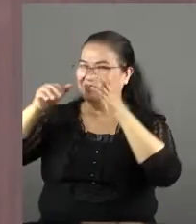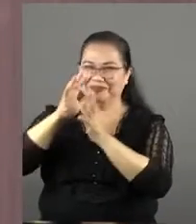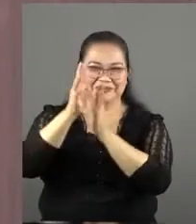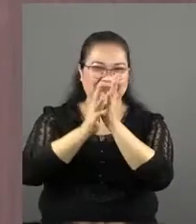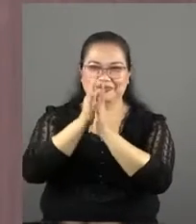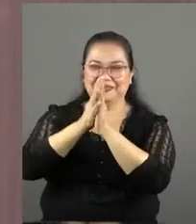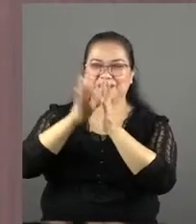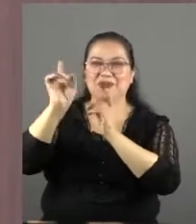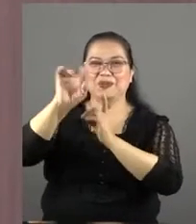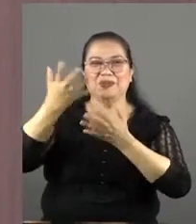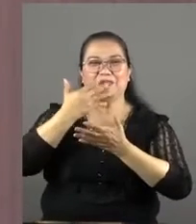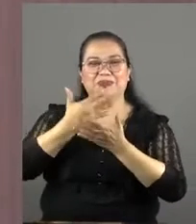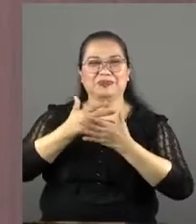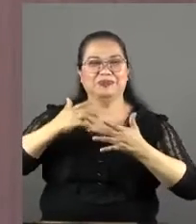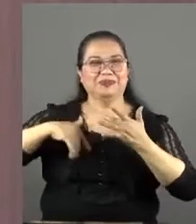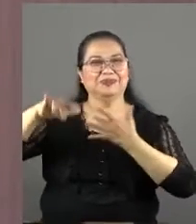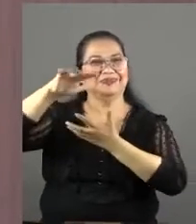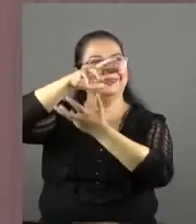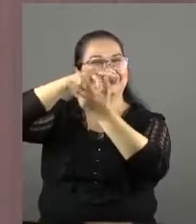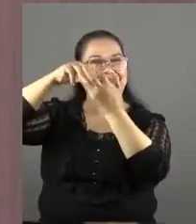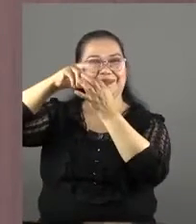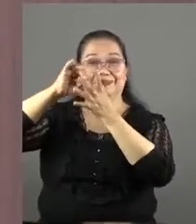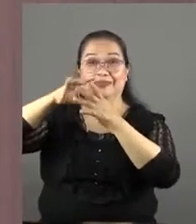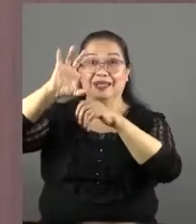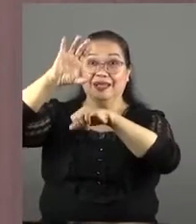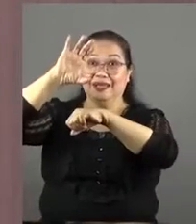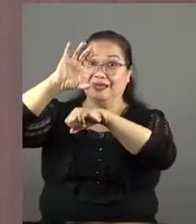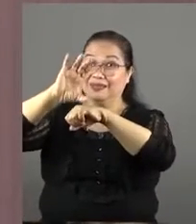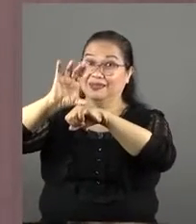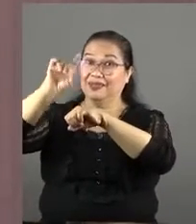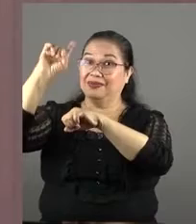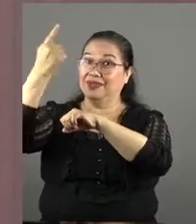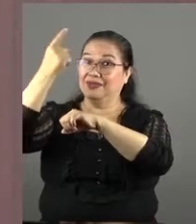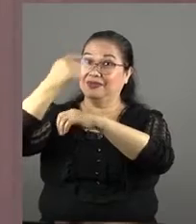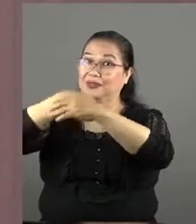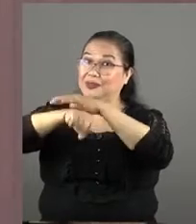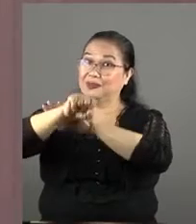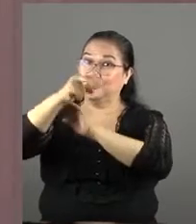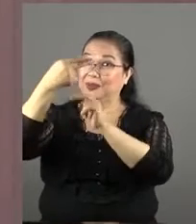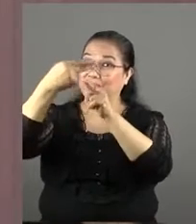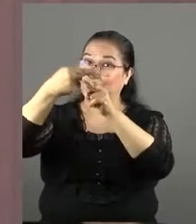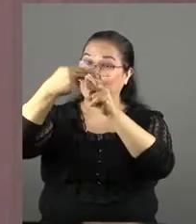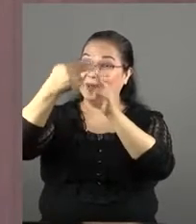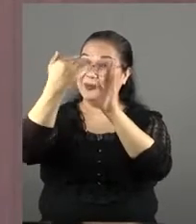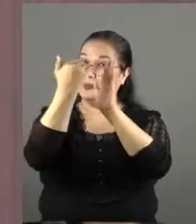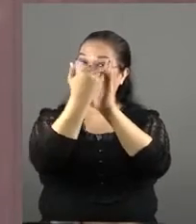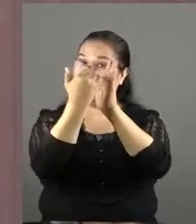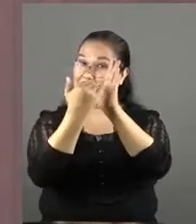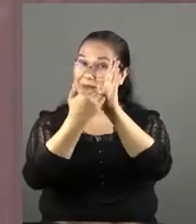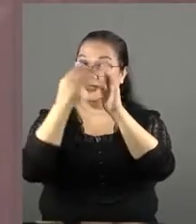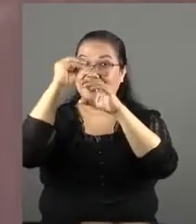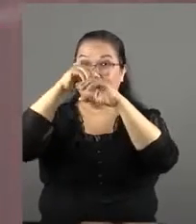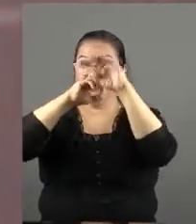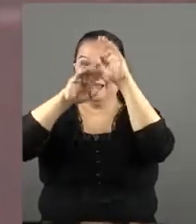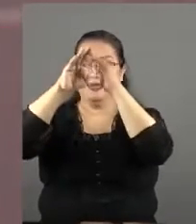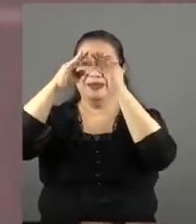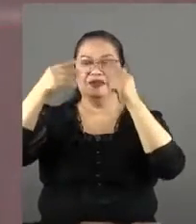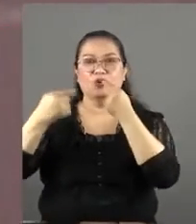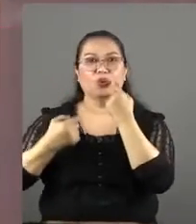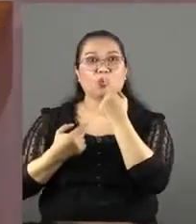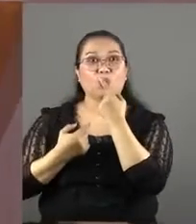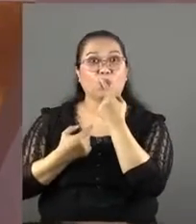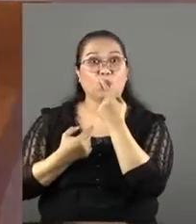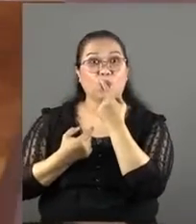else? It says it's the church of the firstborn whose names are written in heaven. You know who those